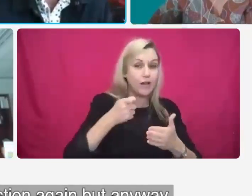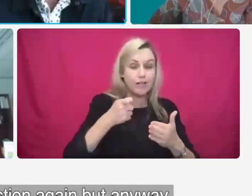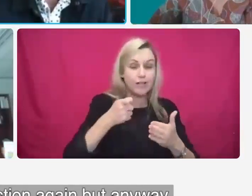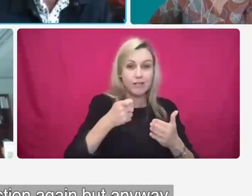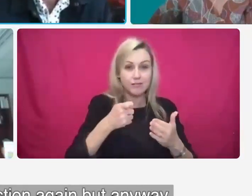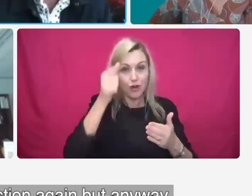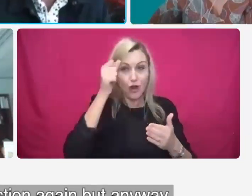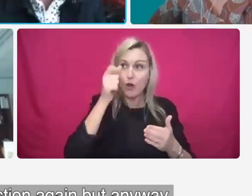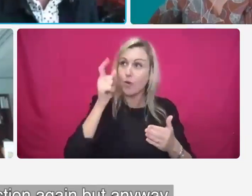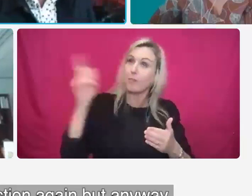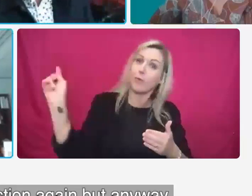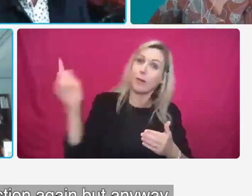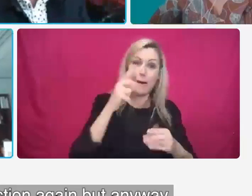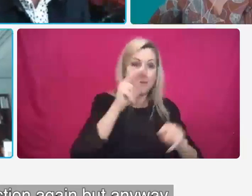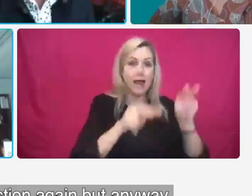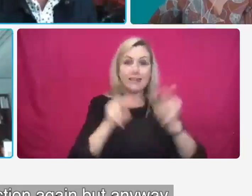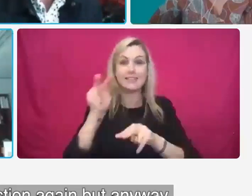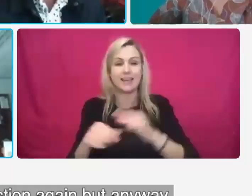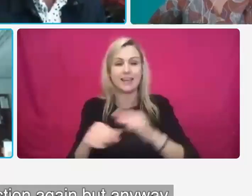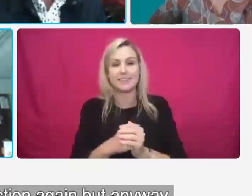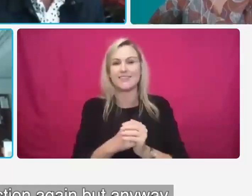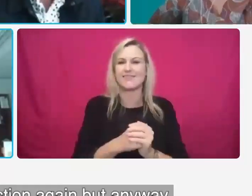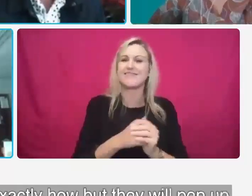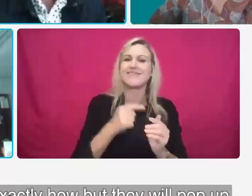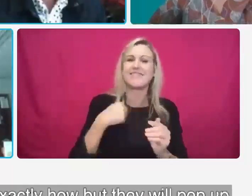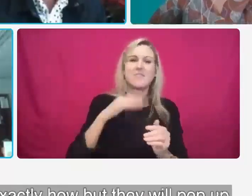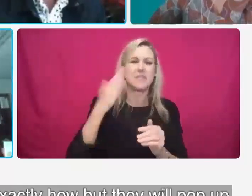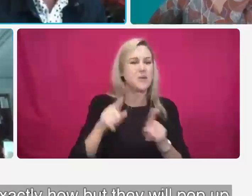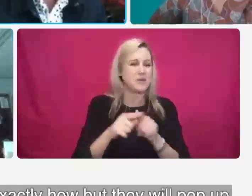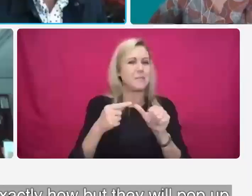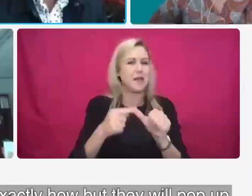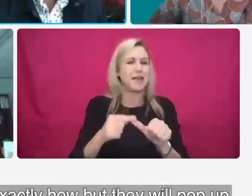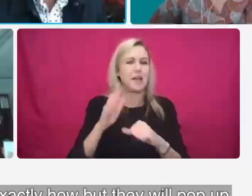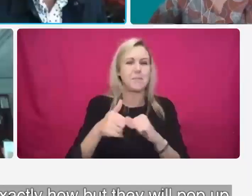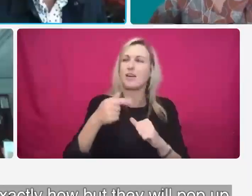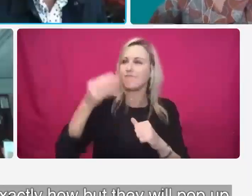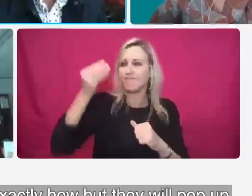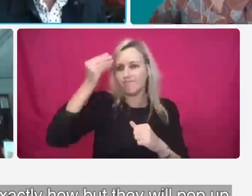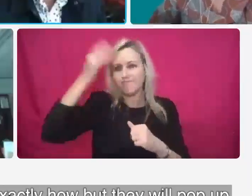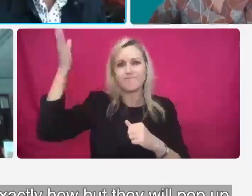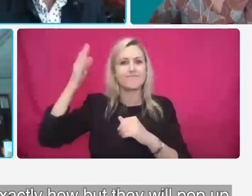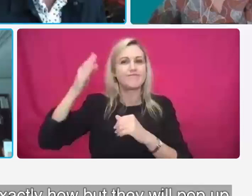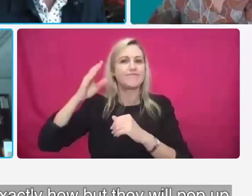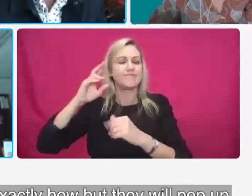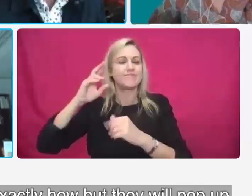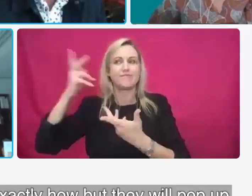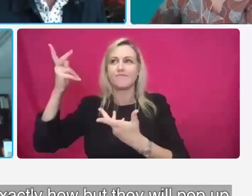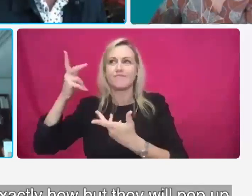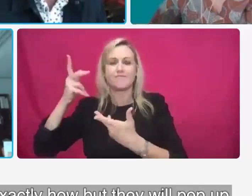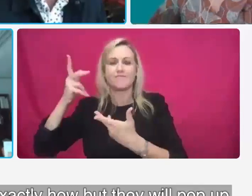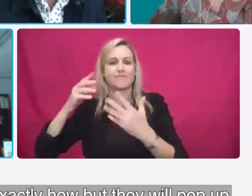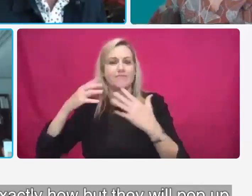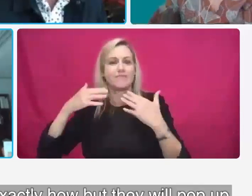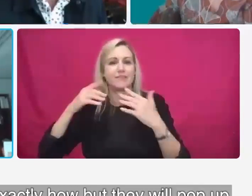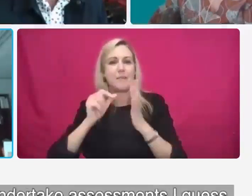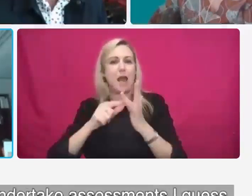question again. So, but anyway, yeah, look, I don't know exactly how,